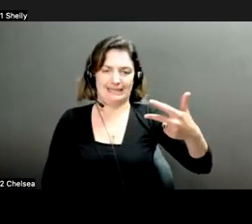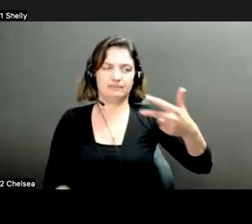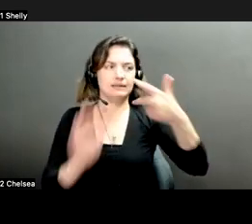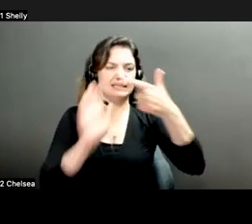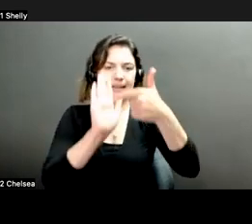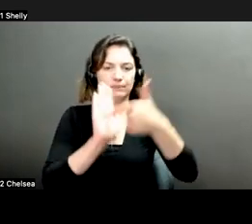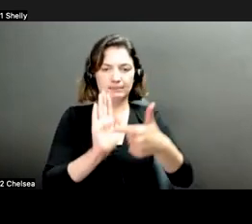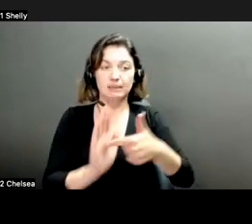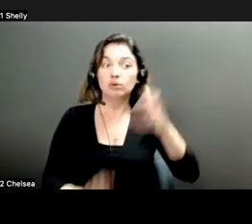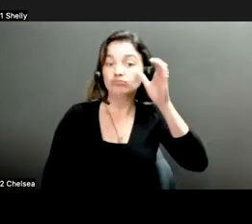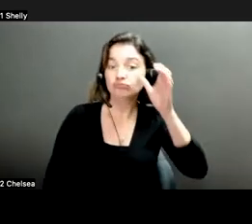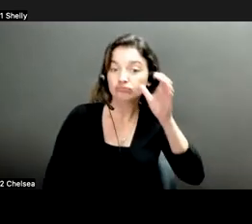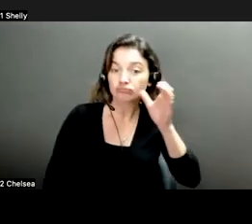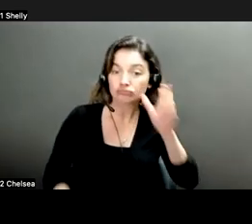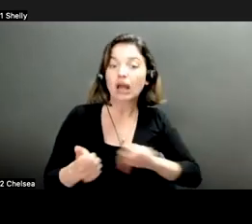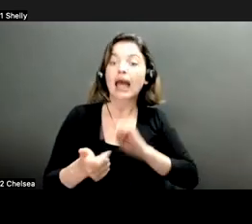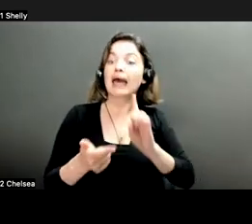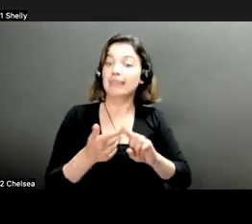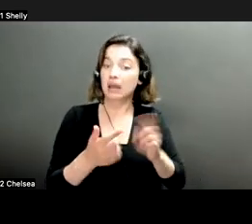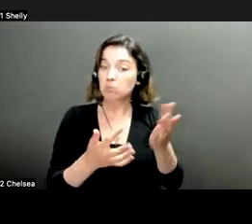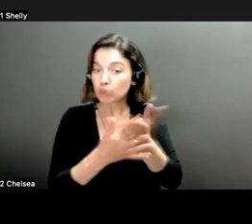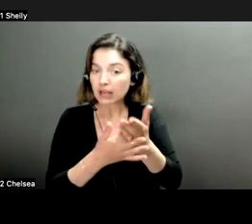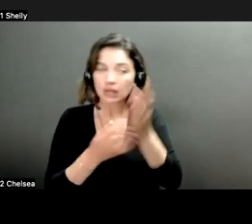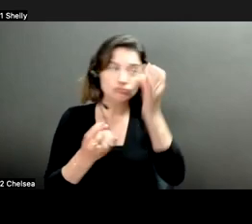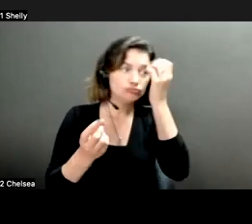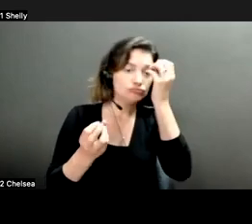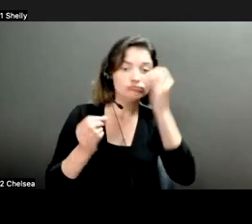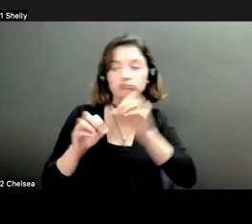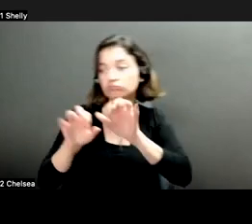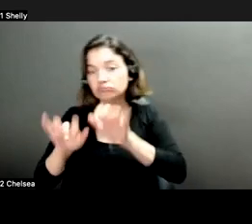take a break to kind of, finish writing or thinking and digesting all of that.